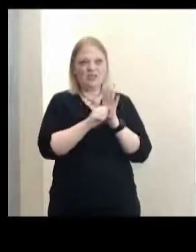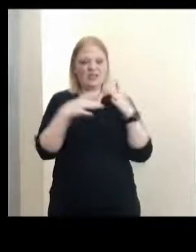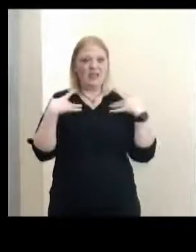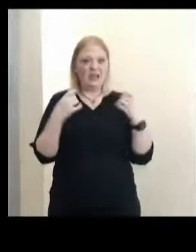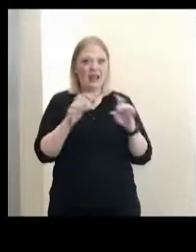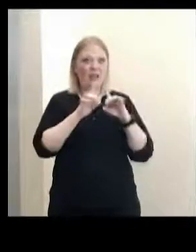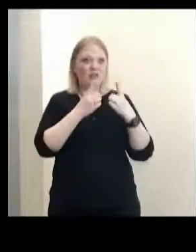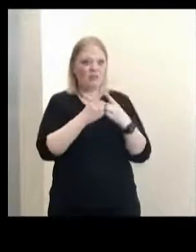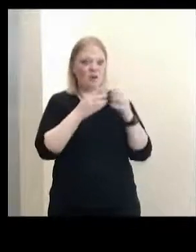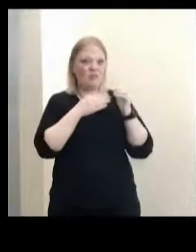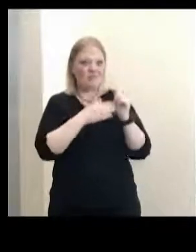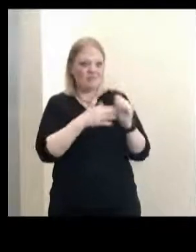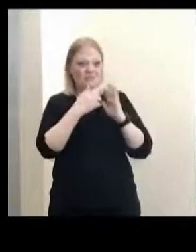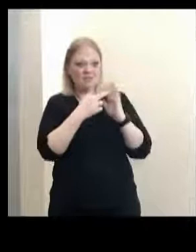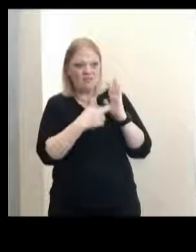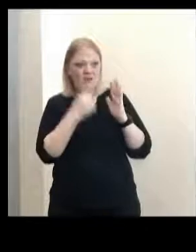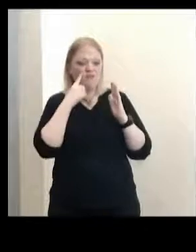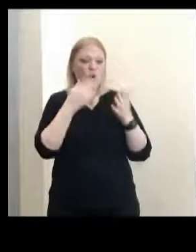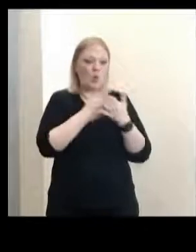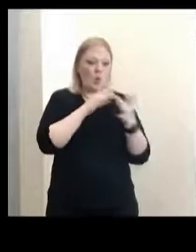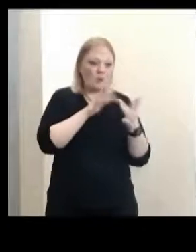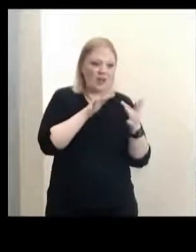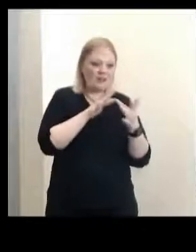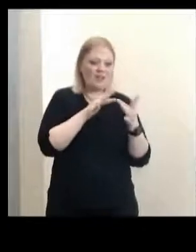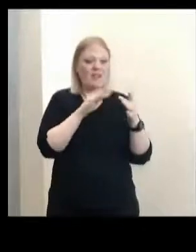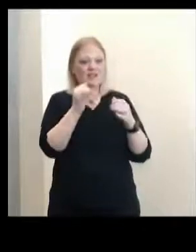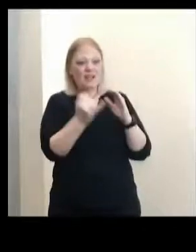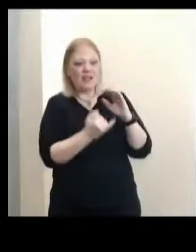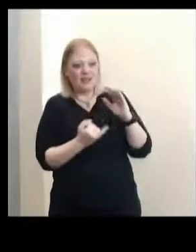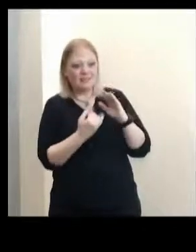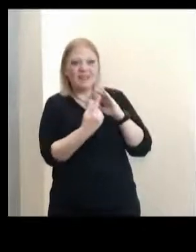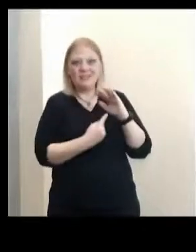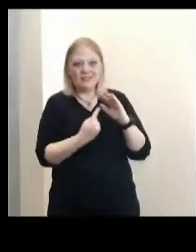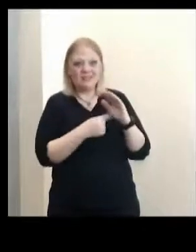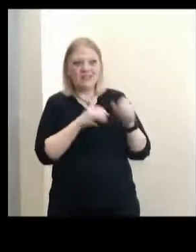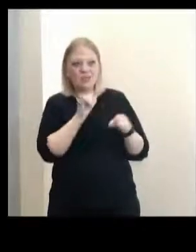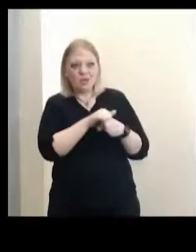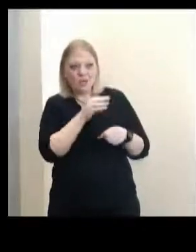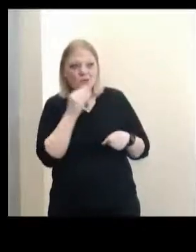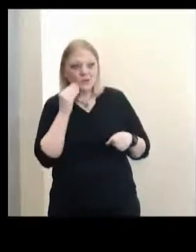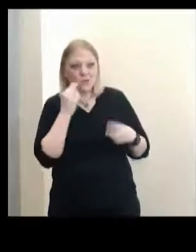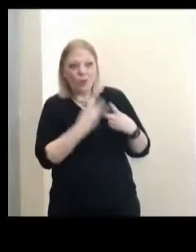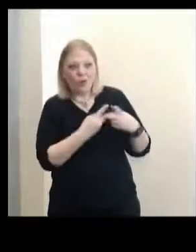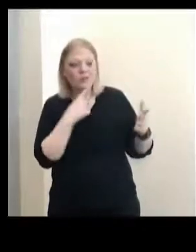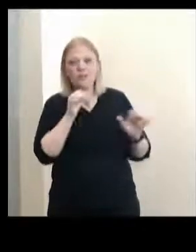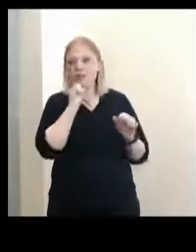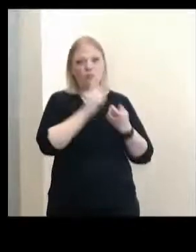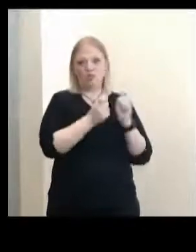for close contacts and isolation and quarantine are not changing. Thanks.